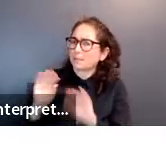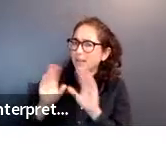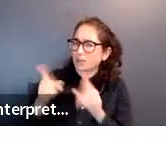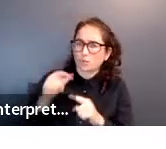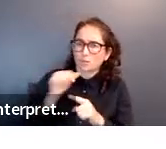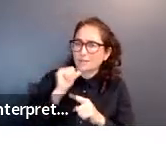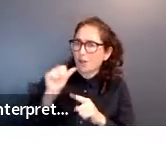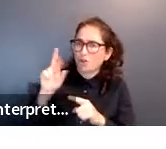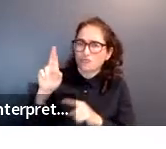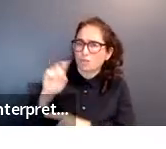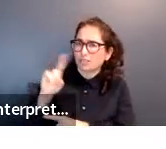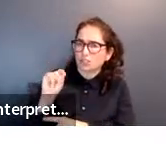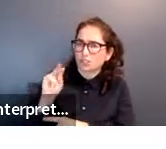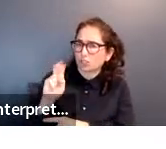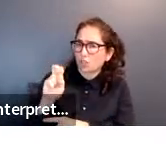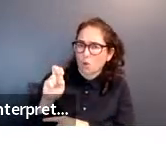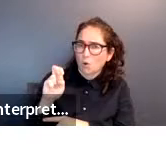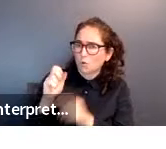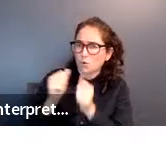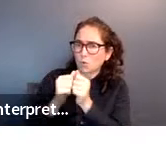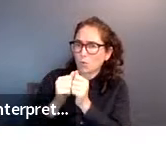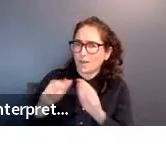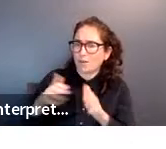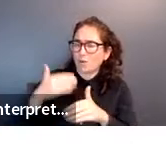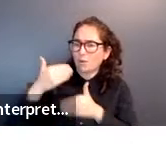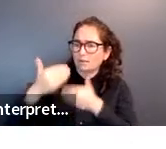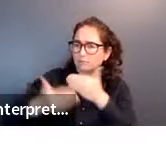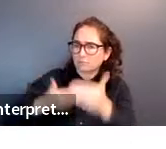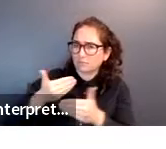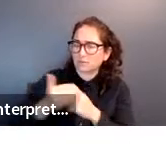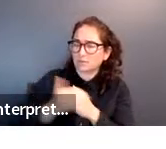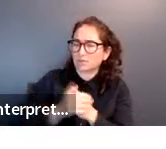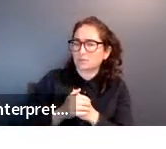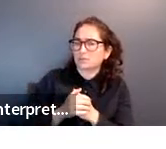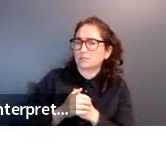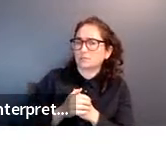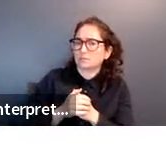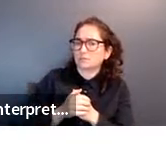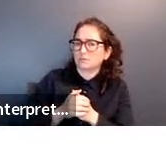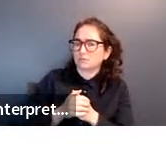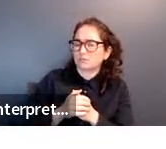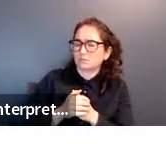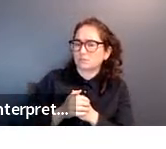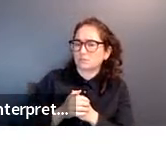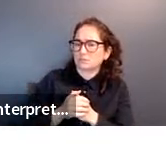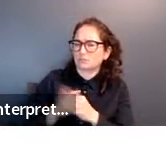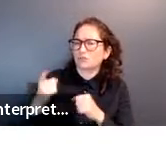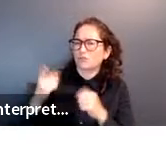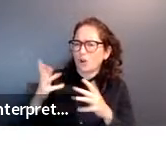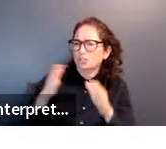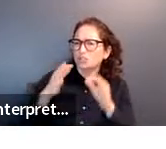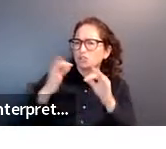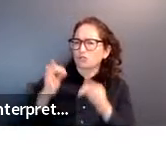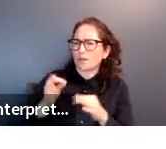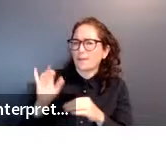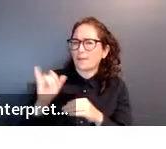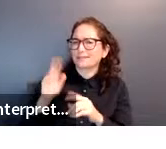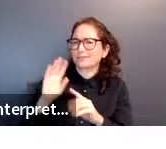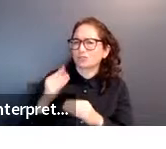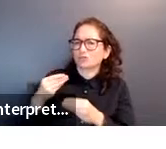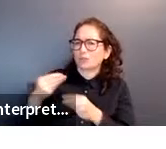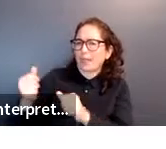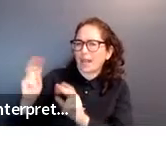not rezone without going through a ULUP in this, which you describe as